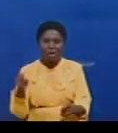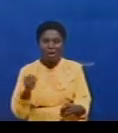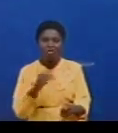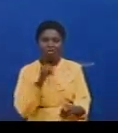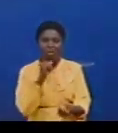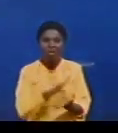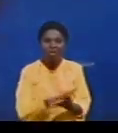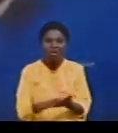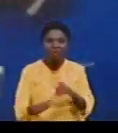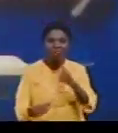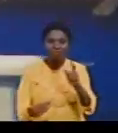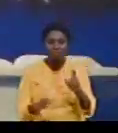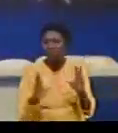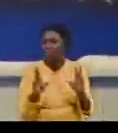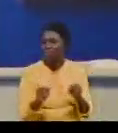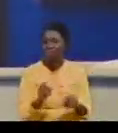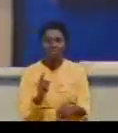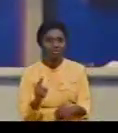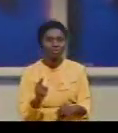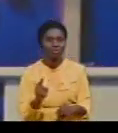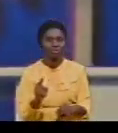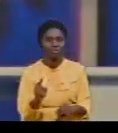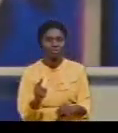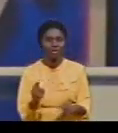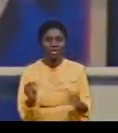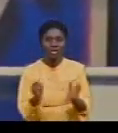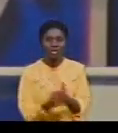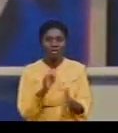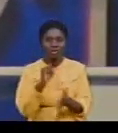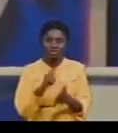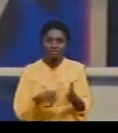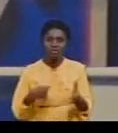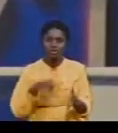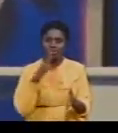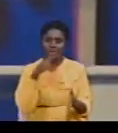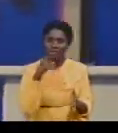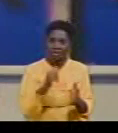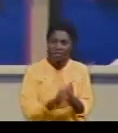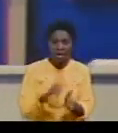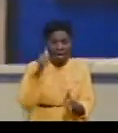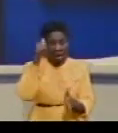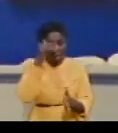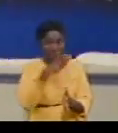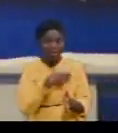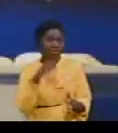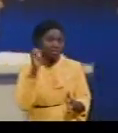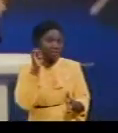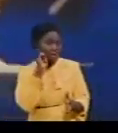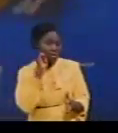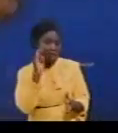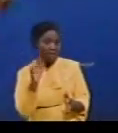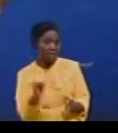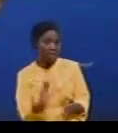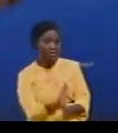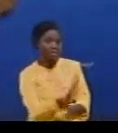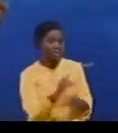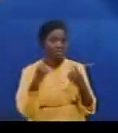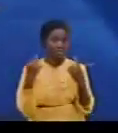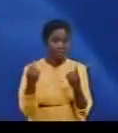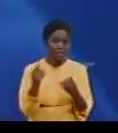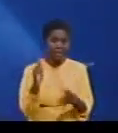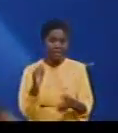one. What's that saying? Adam and Eve, by their sin, by